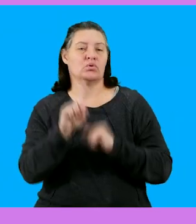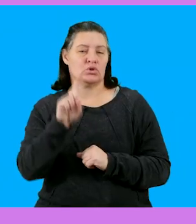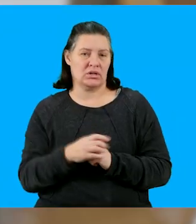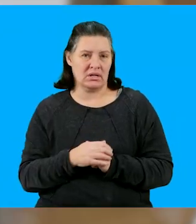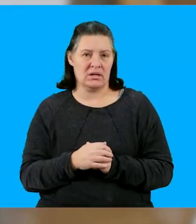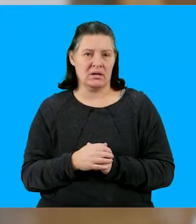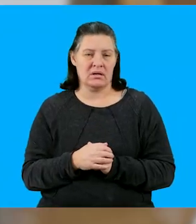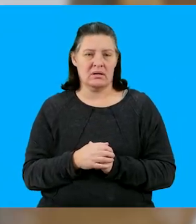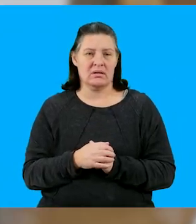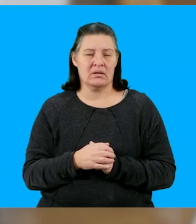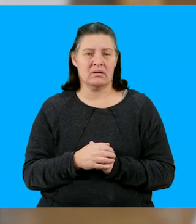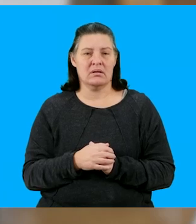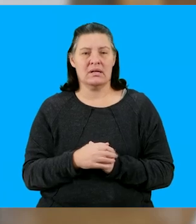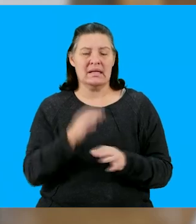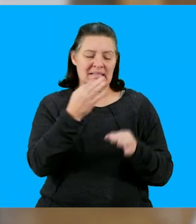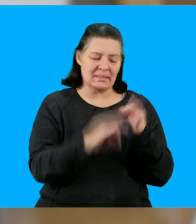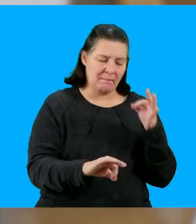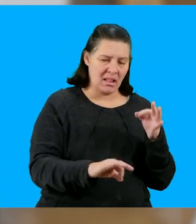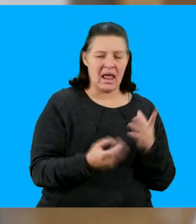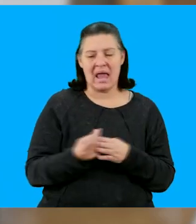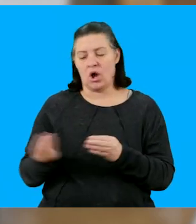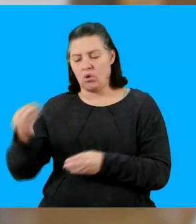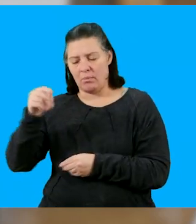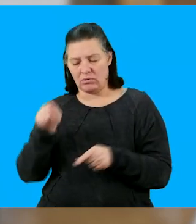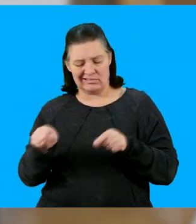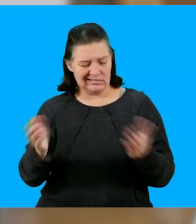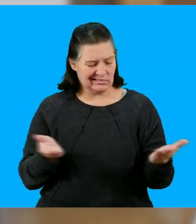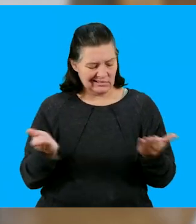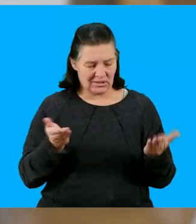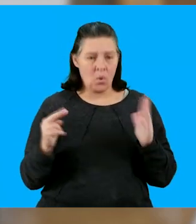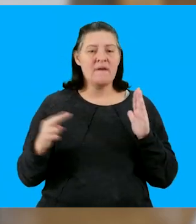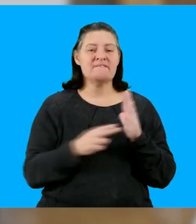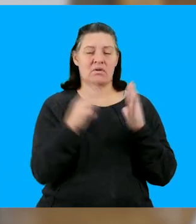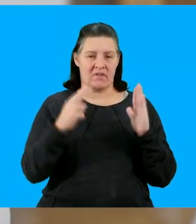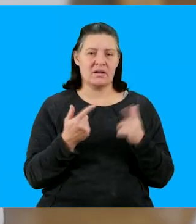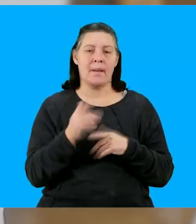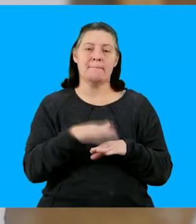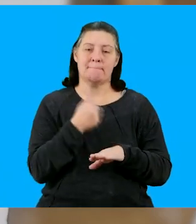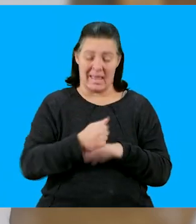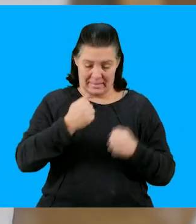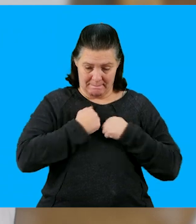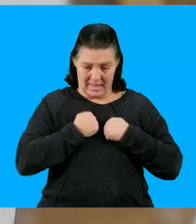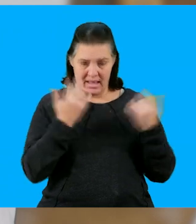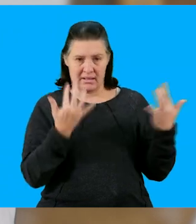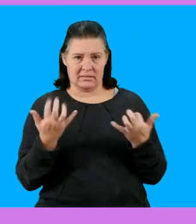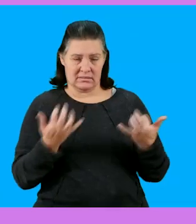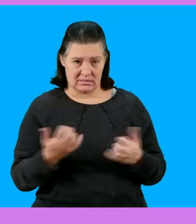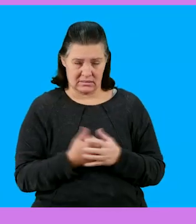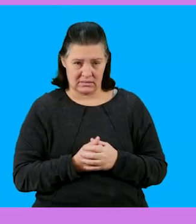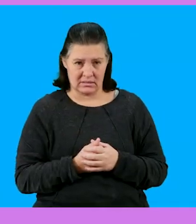question, simple interest versus compound interest, we verified based on our